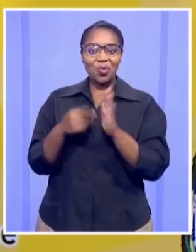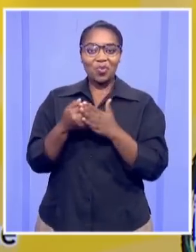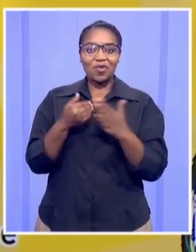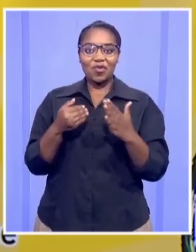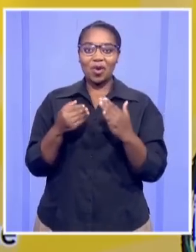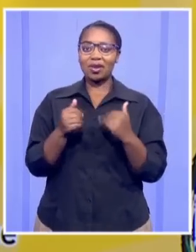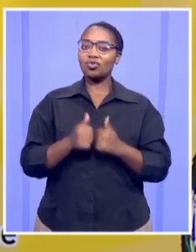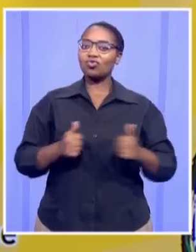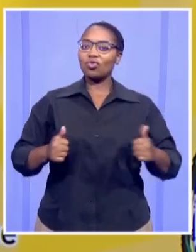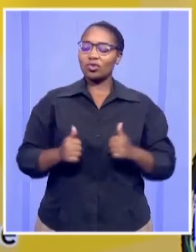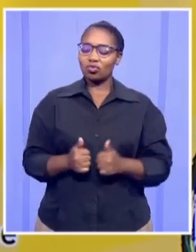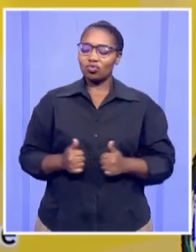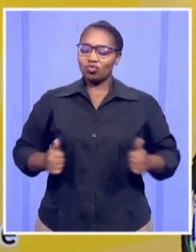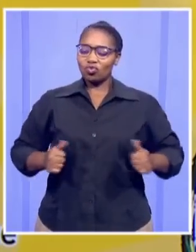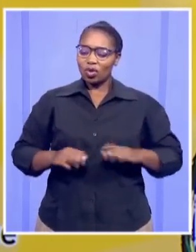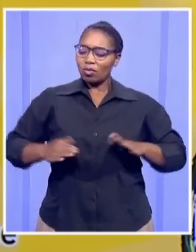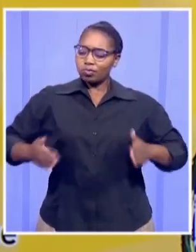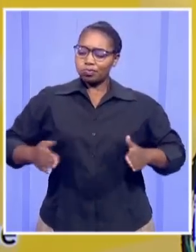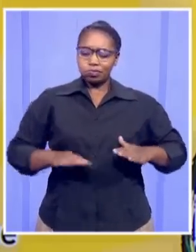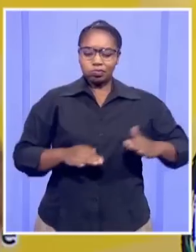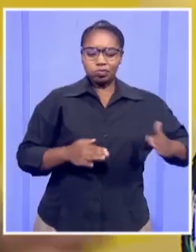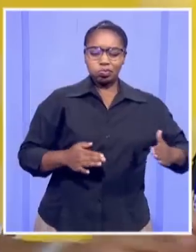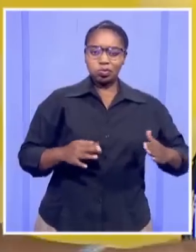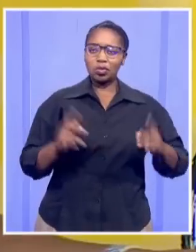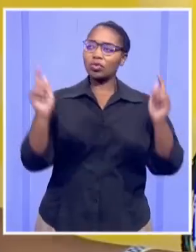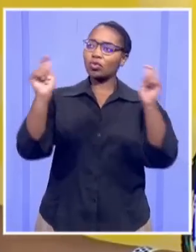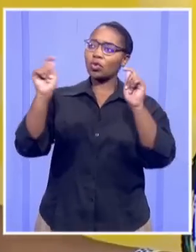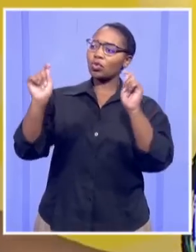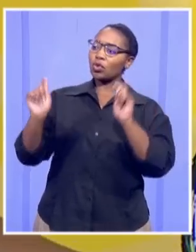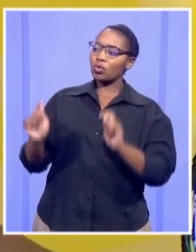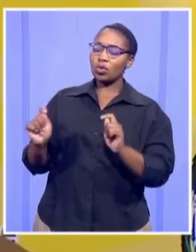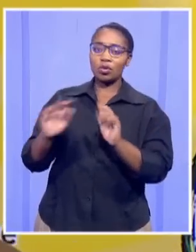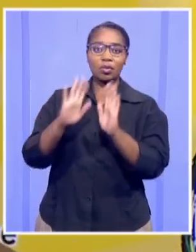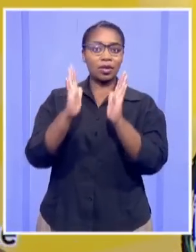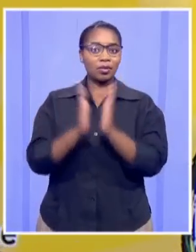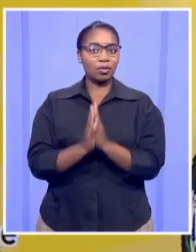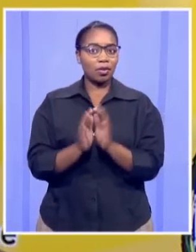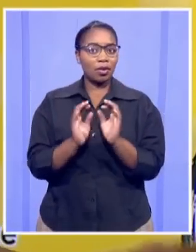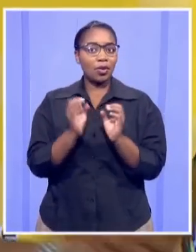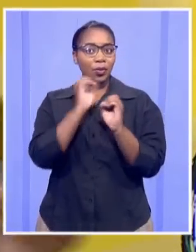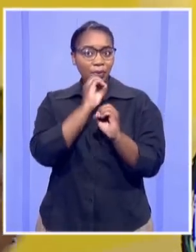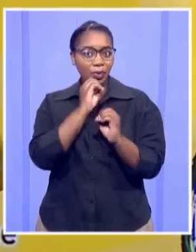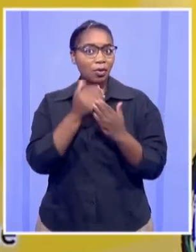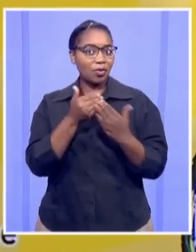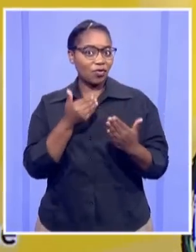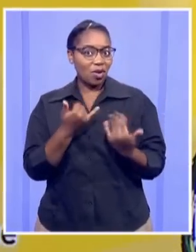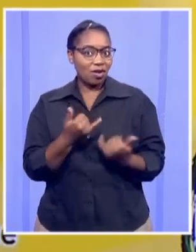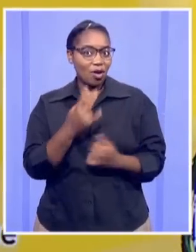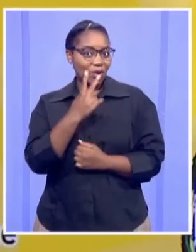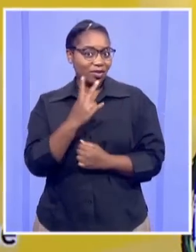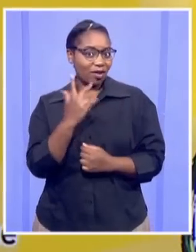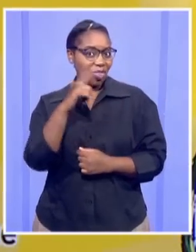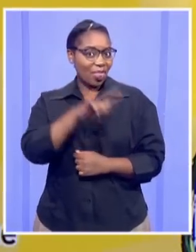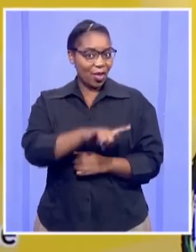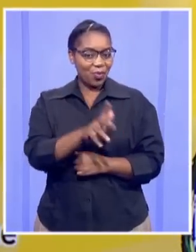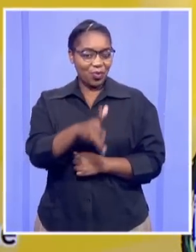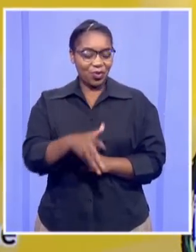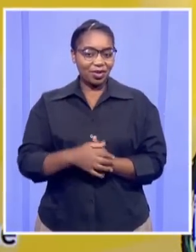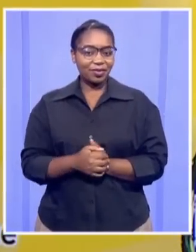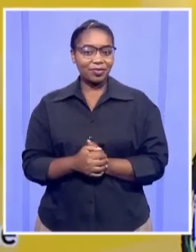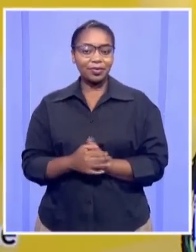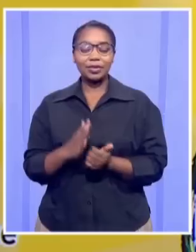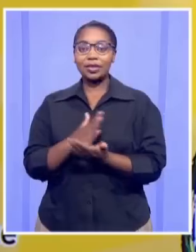and all of that. Those of you who are attending briefings of the ANC for the first